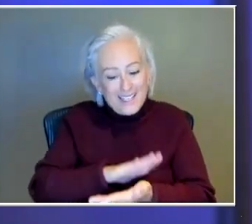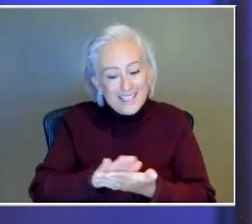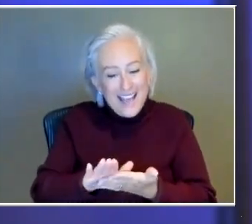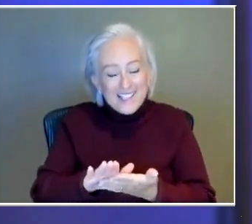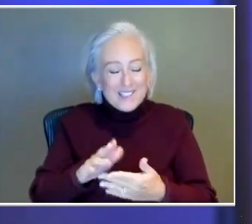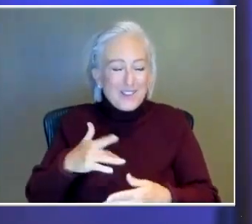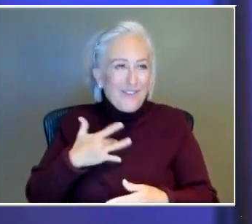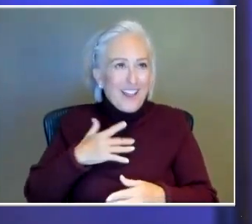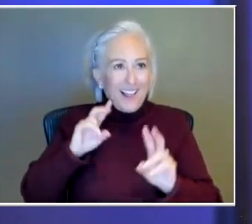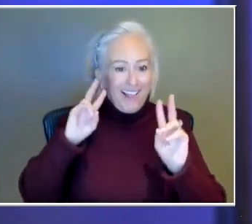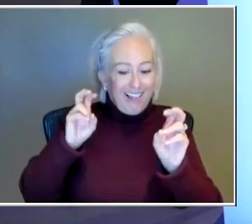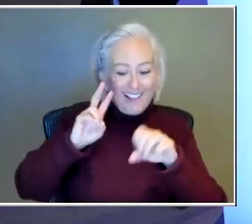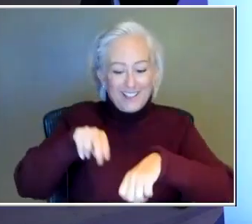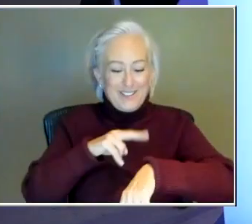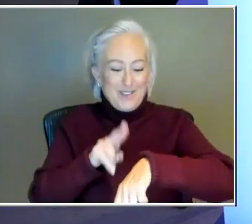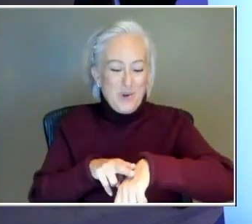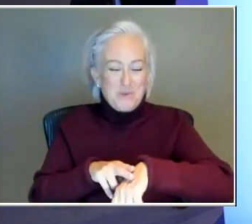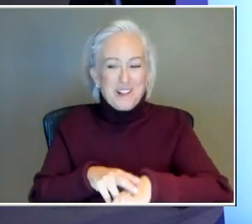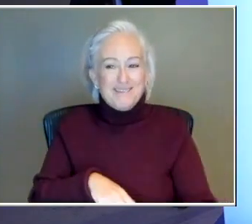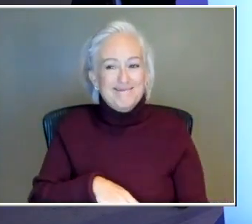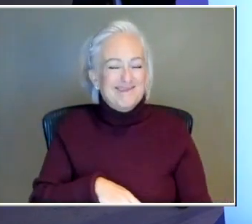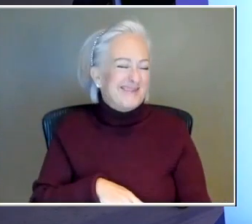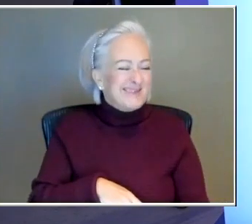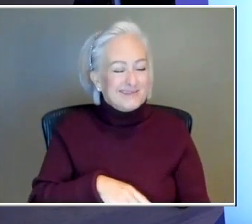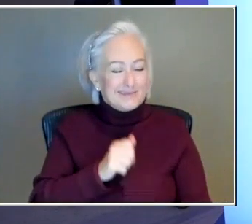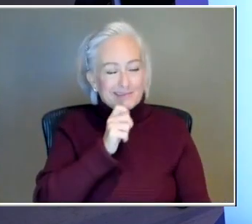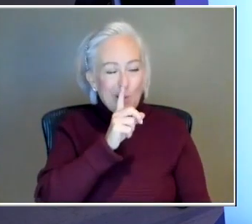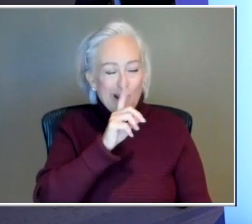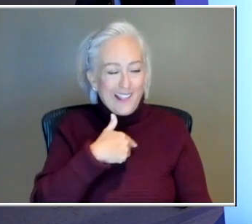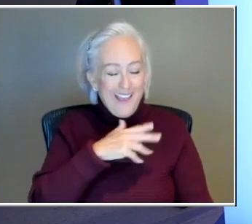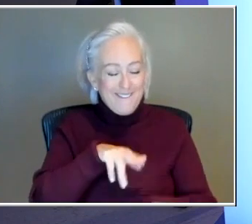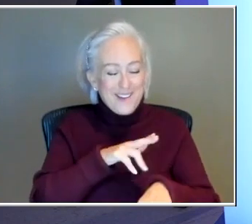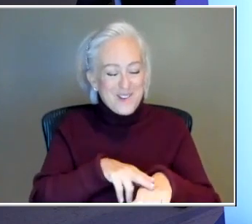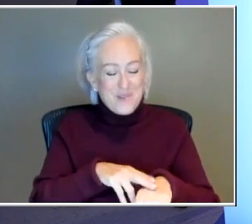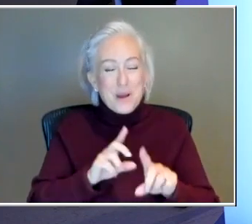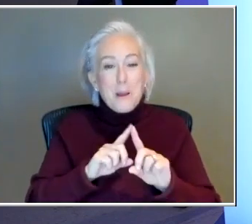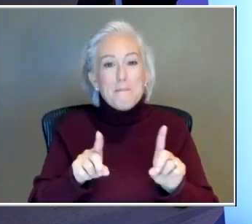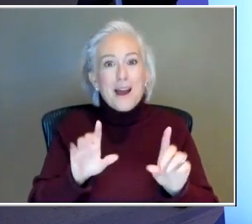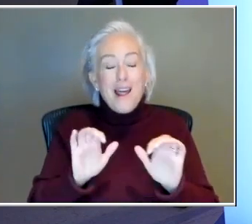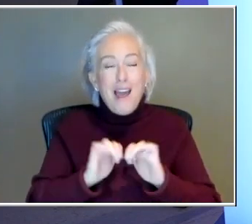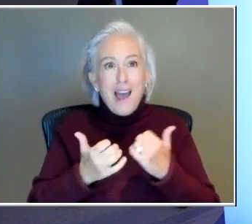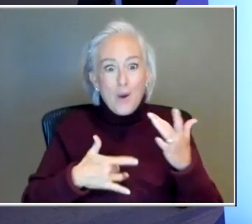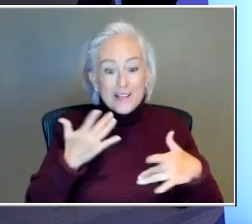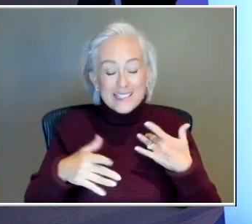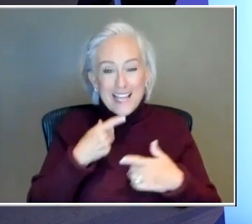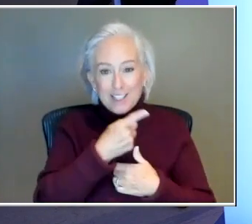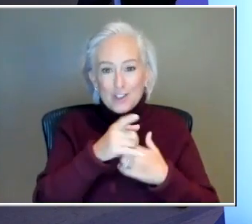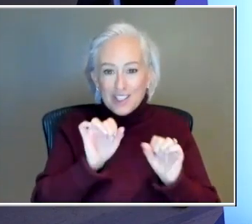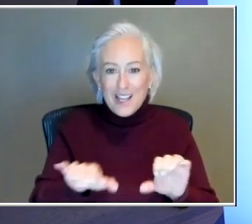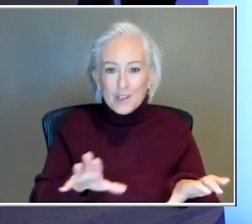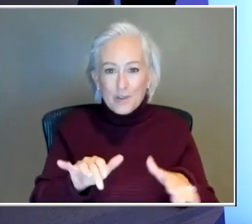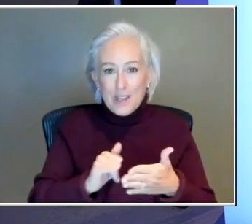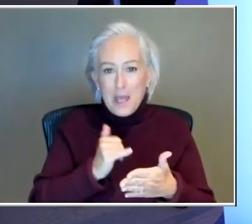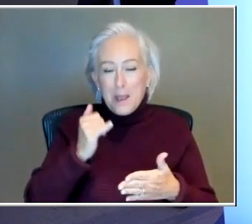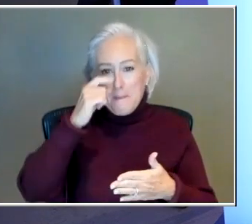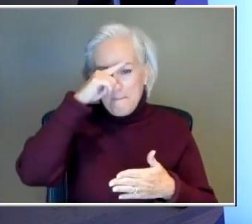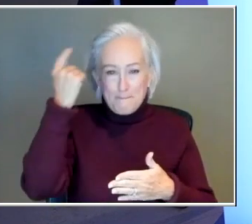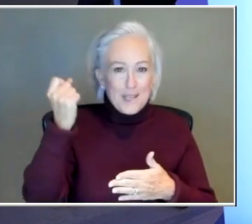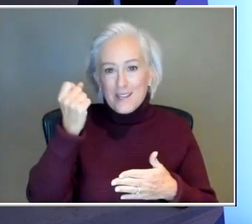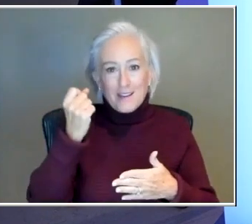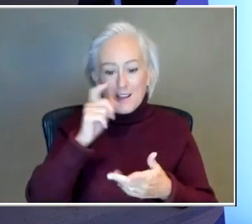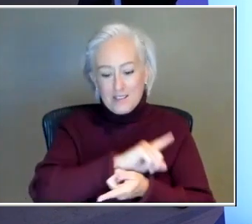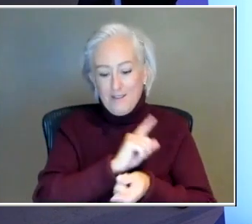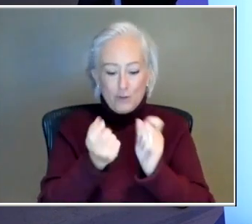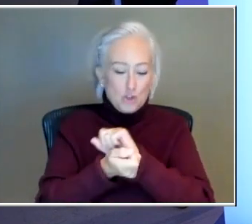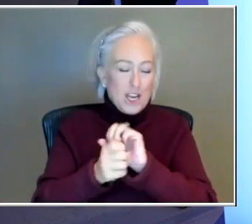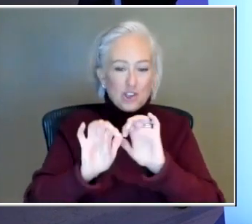Yeah, normal. None of us are really normal, but how thrilling is it, though, that she's able to do this because of the change in these treatments and technologies